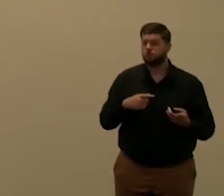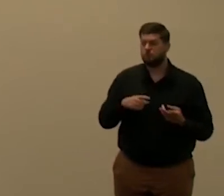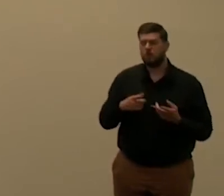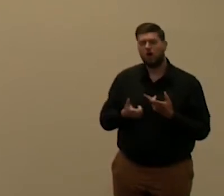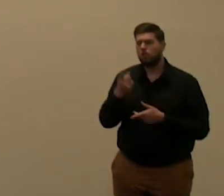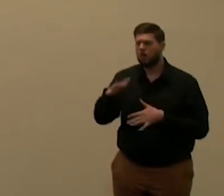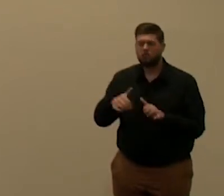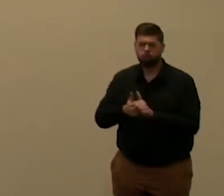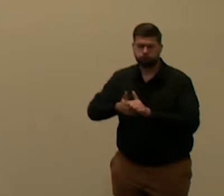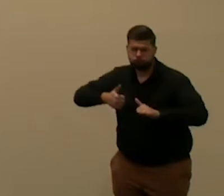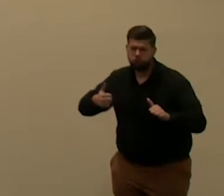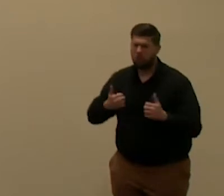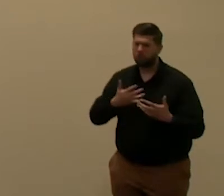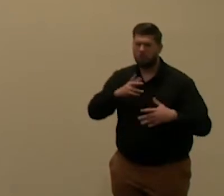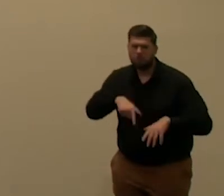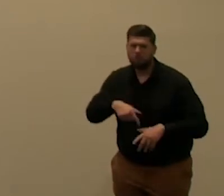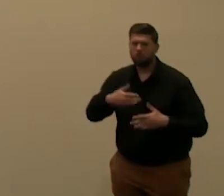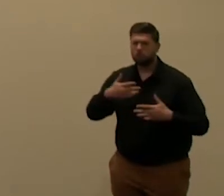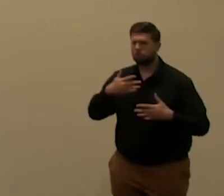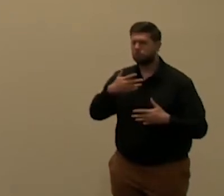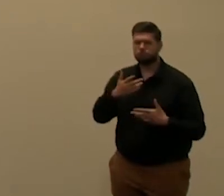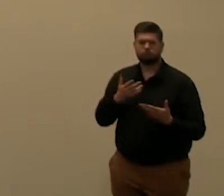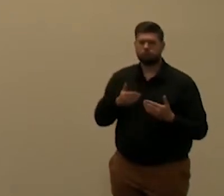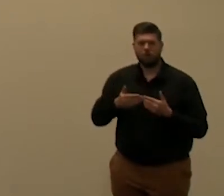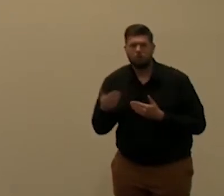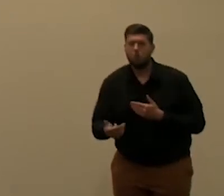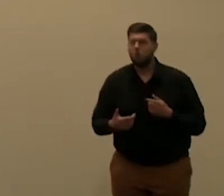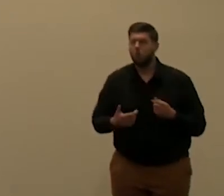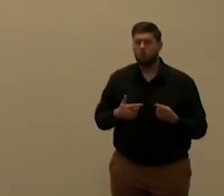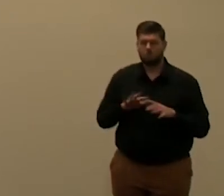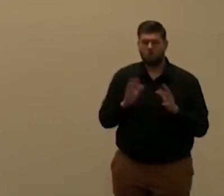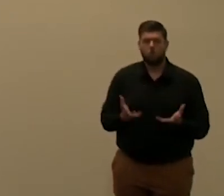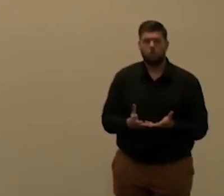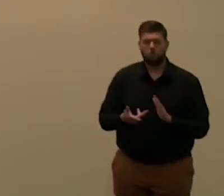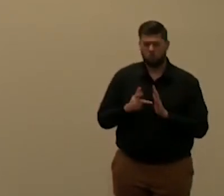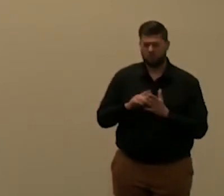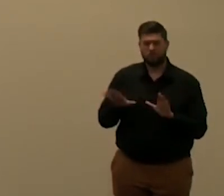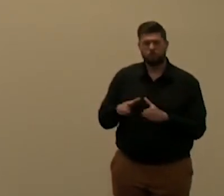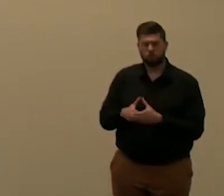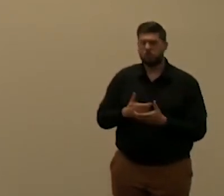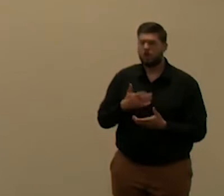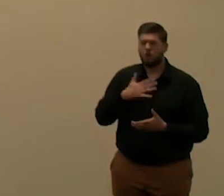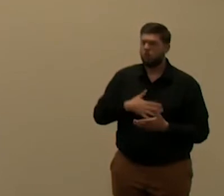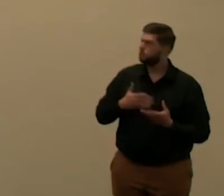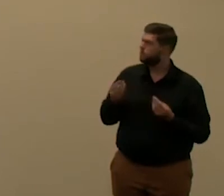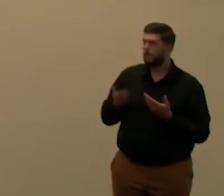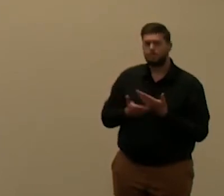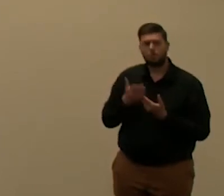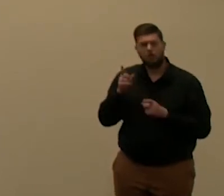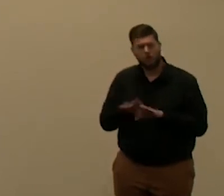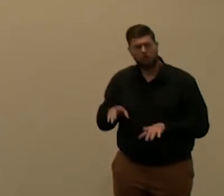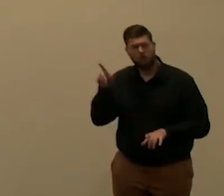few 10,000s of people worldwide, where they probably want to do something better like this.